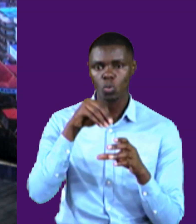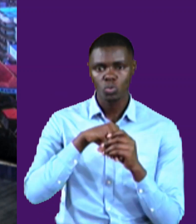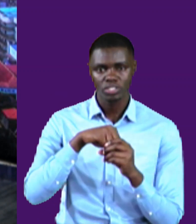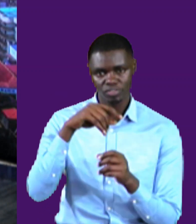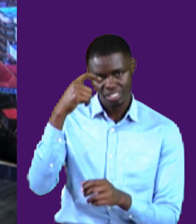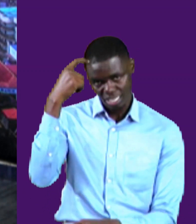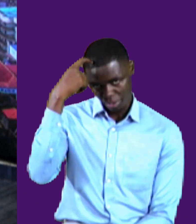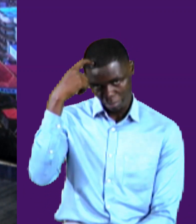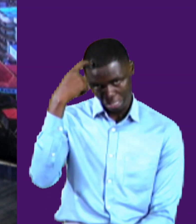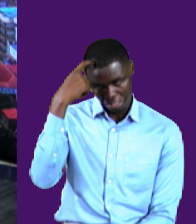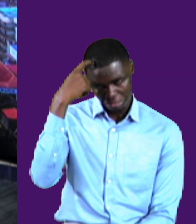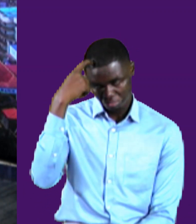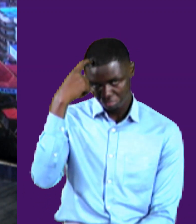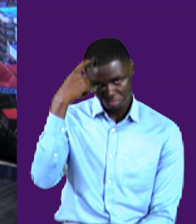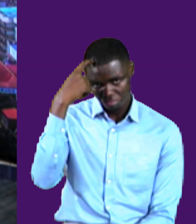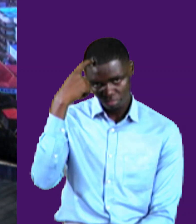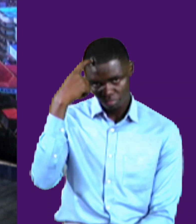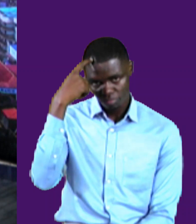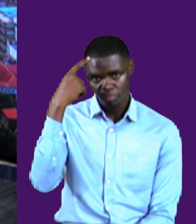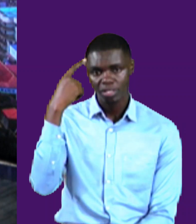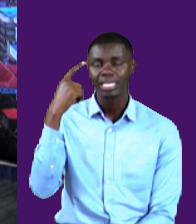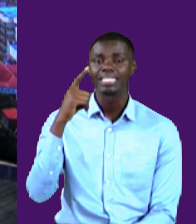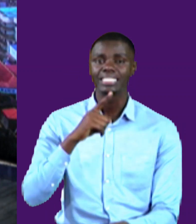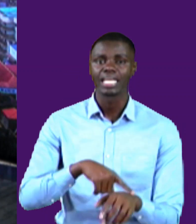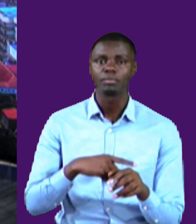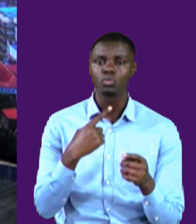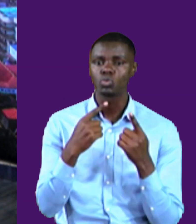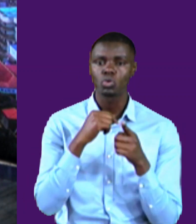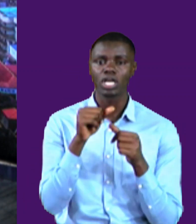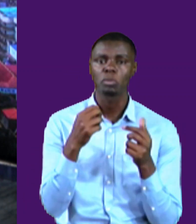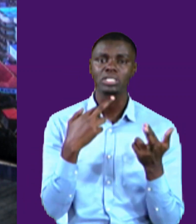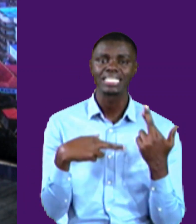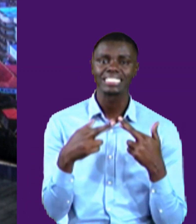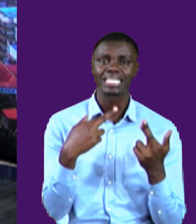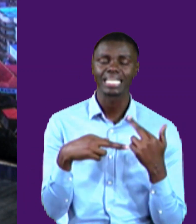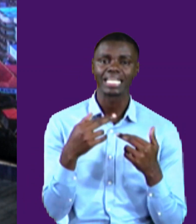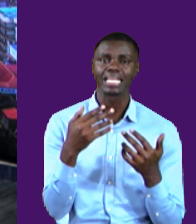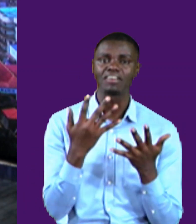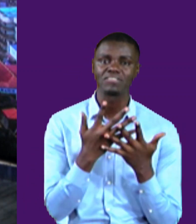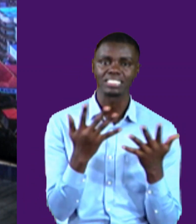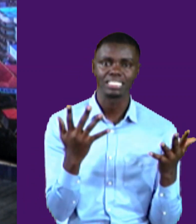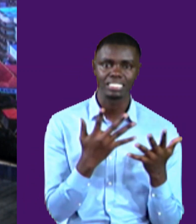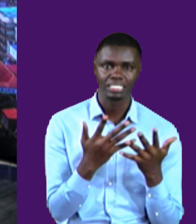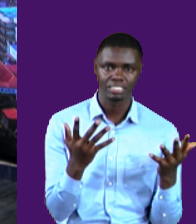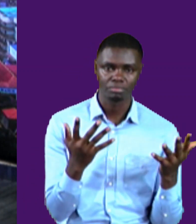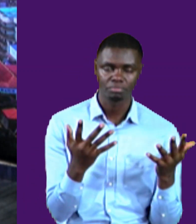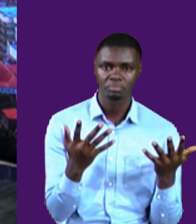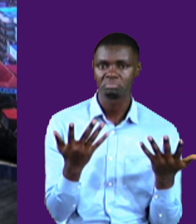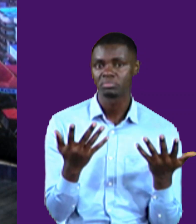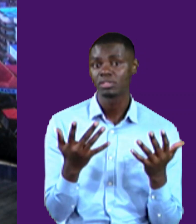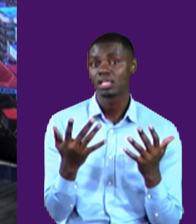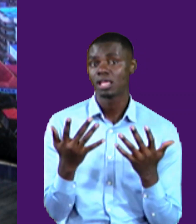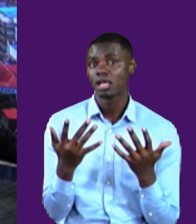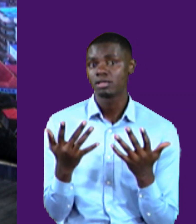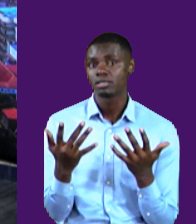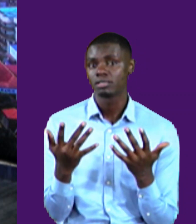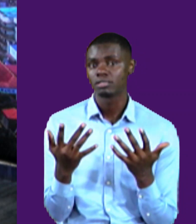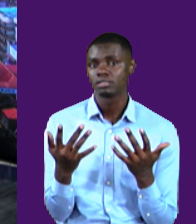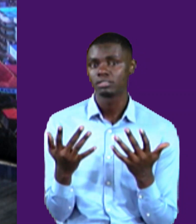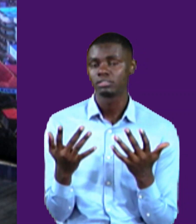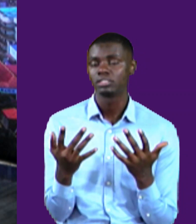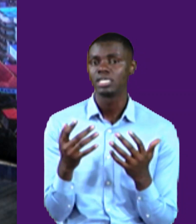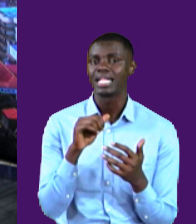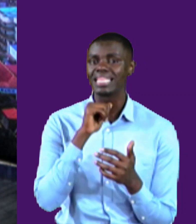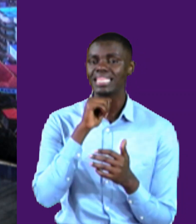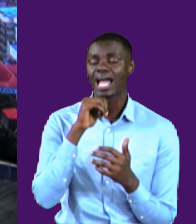And when we talk about recycling facilities, you find that, of course,